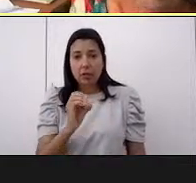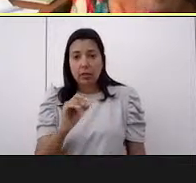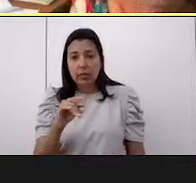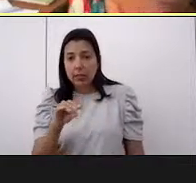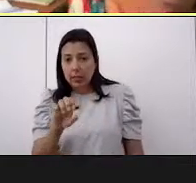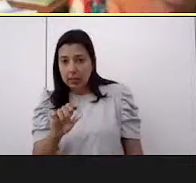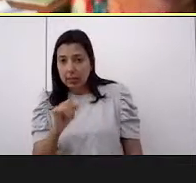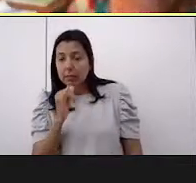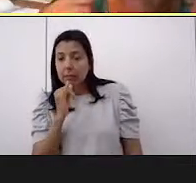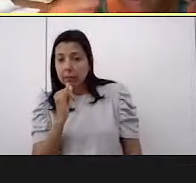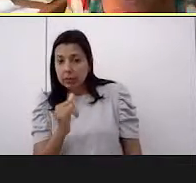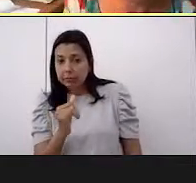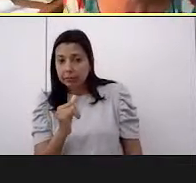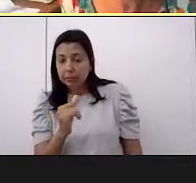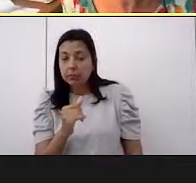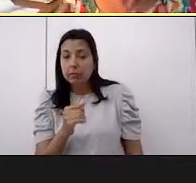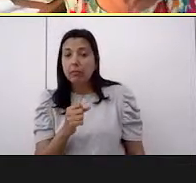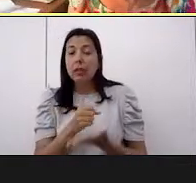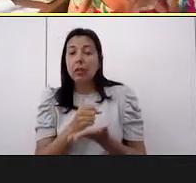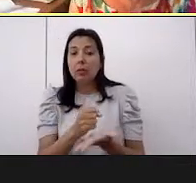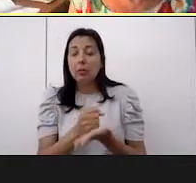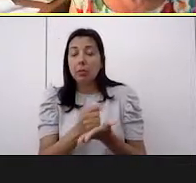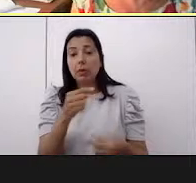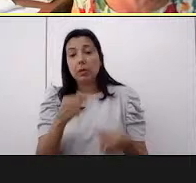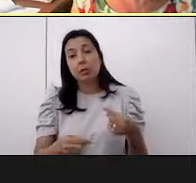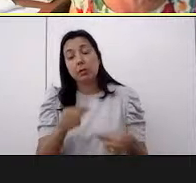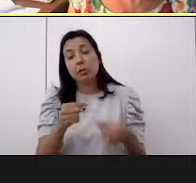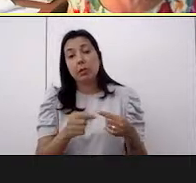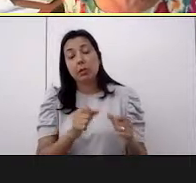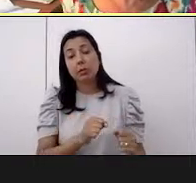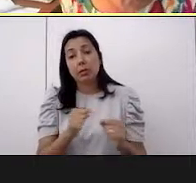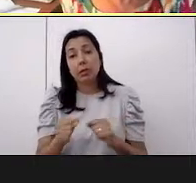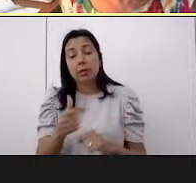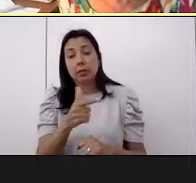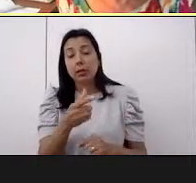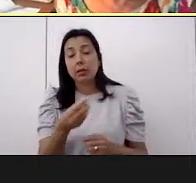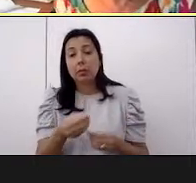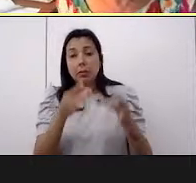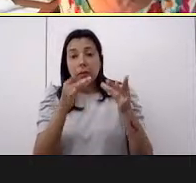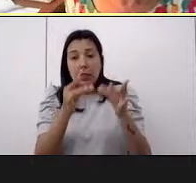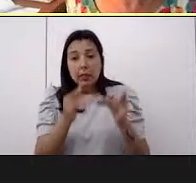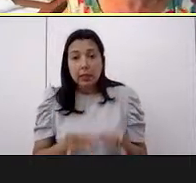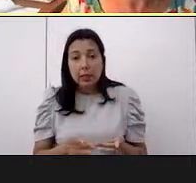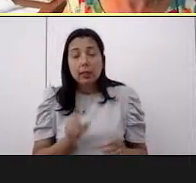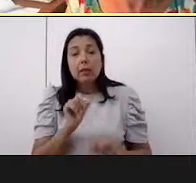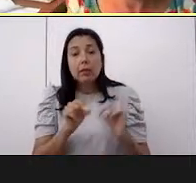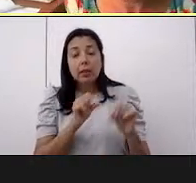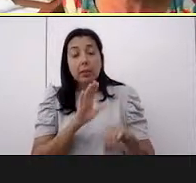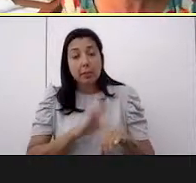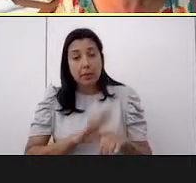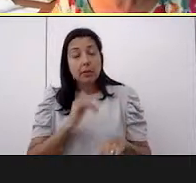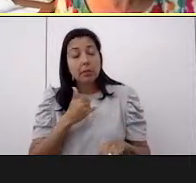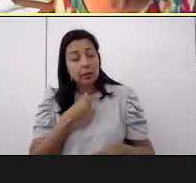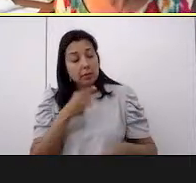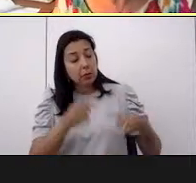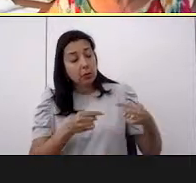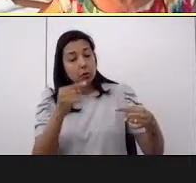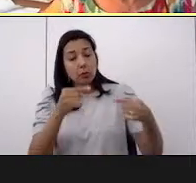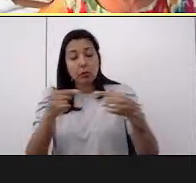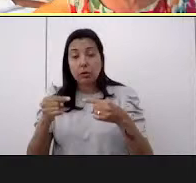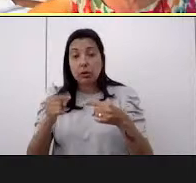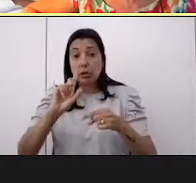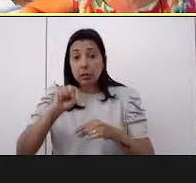policy support. I cannot go into details on this, but we can discuss it afterwards. But in the 80s and